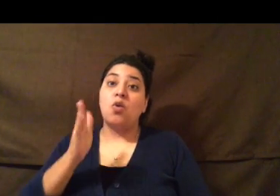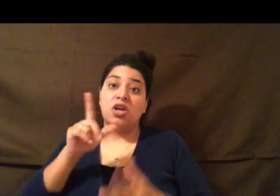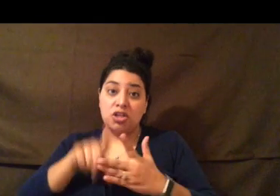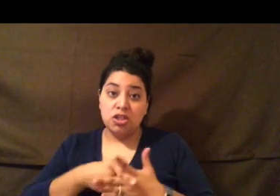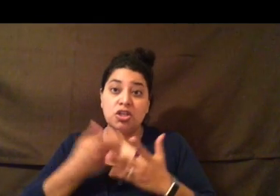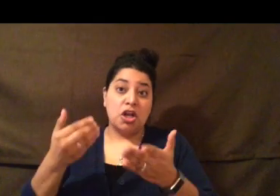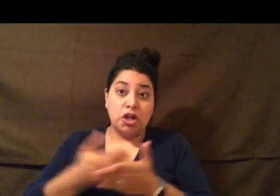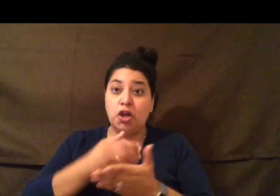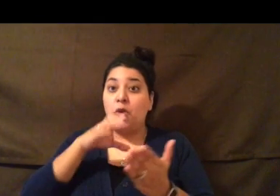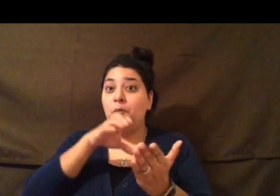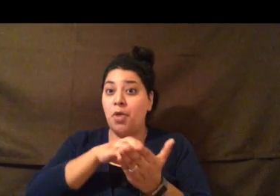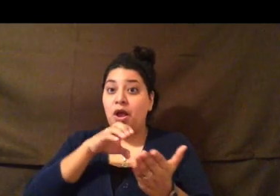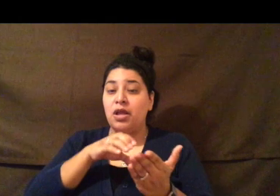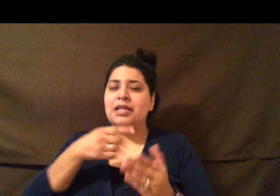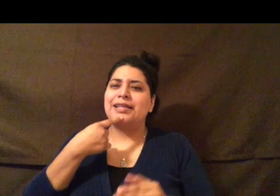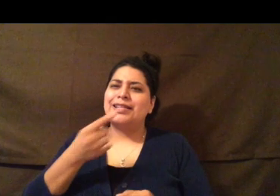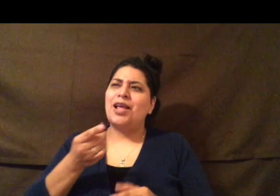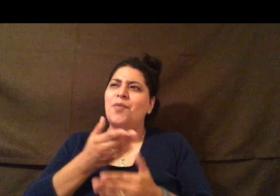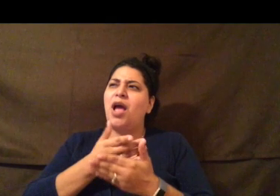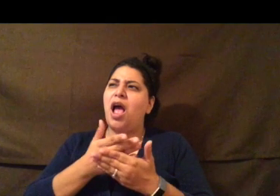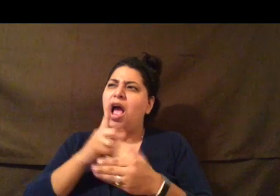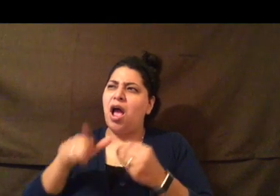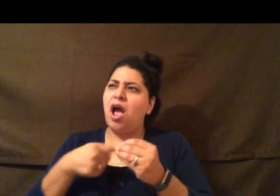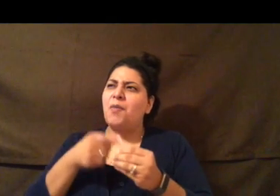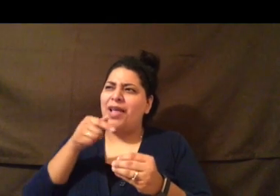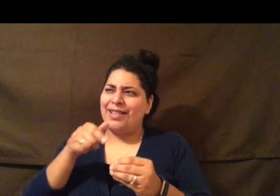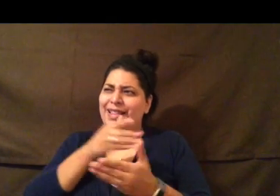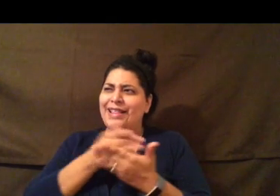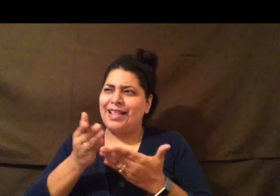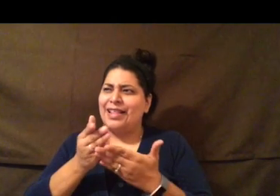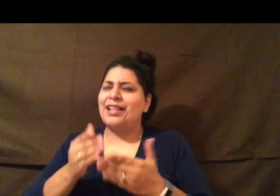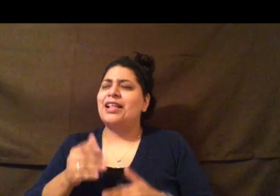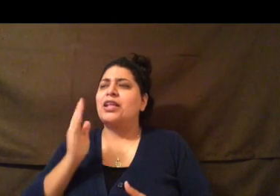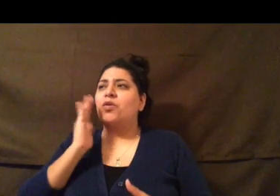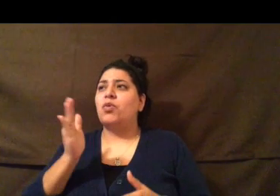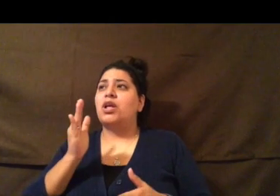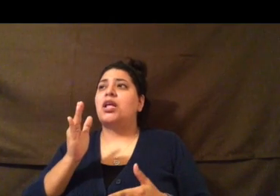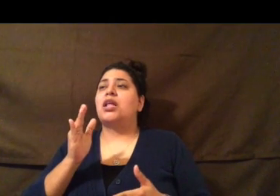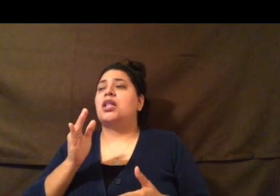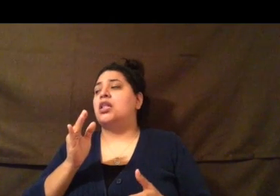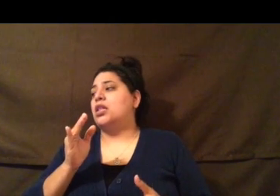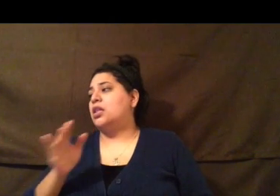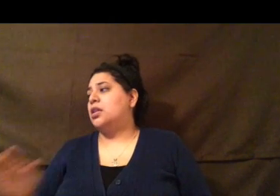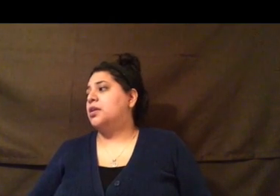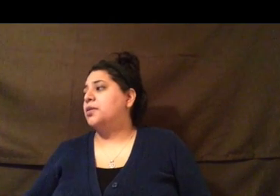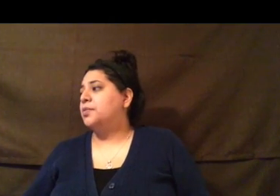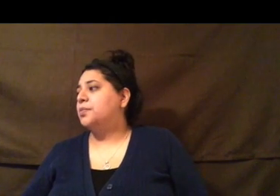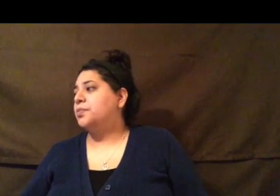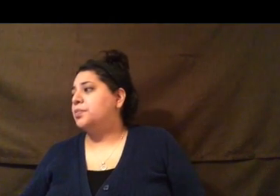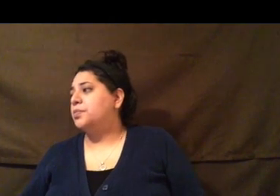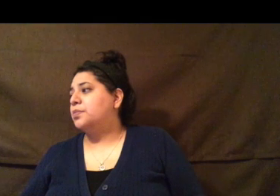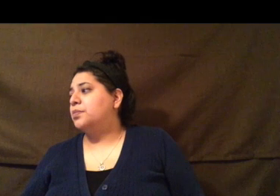to start a new paragraph, and I'm going to start telling them about some of these things. So I'm going to